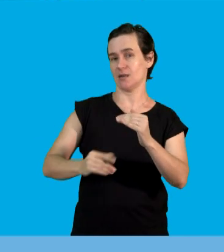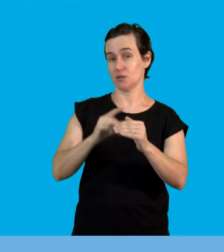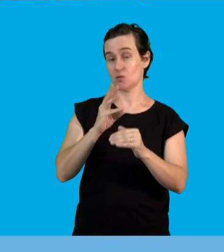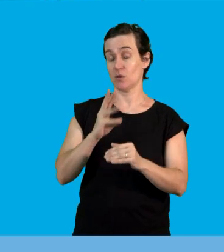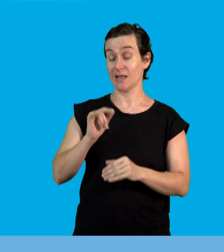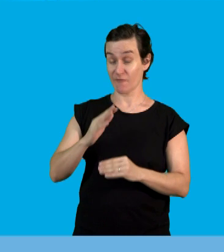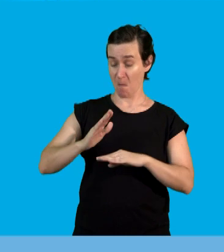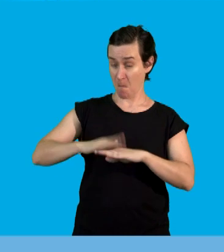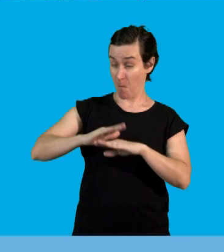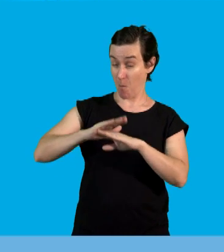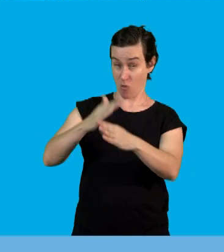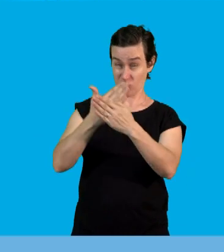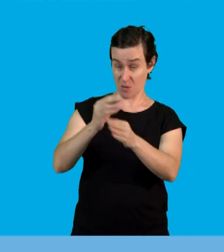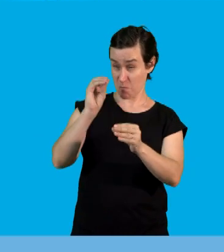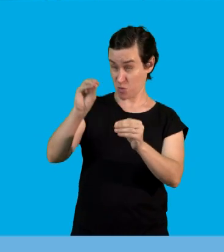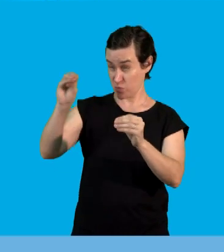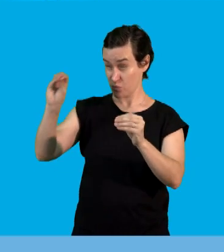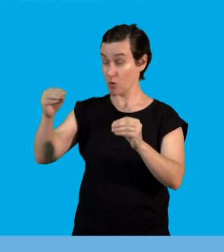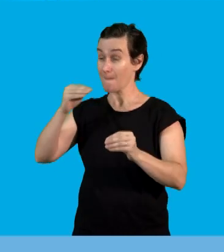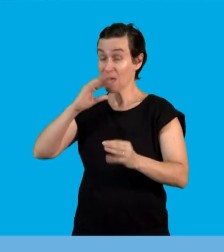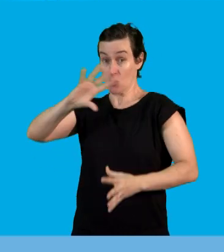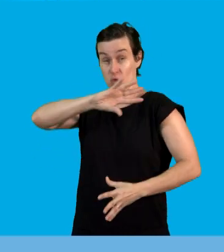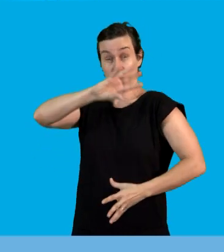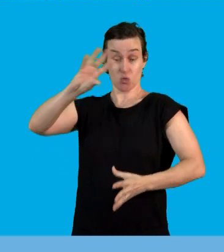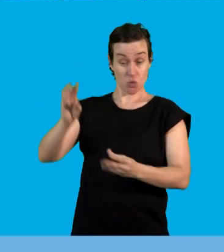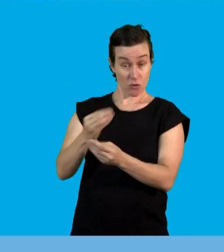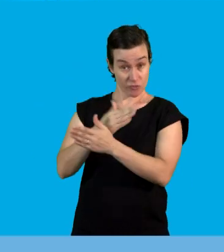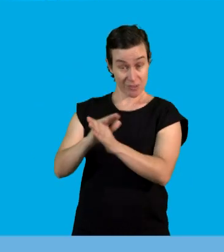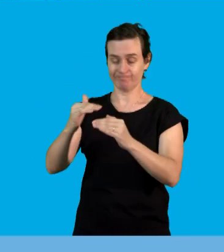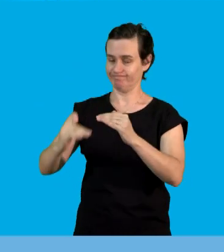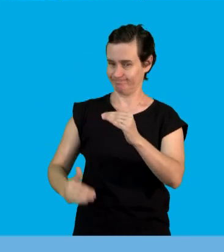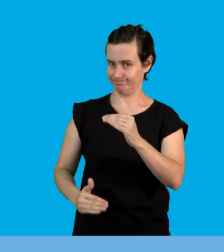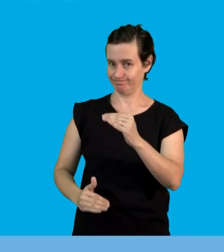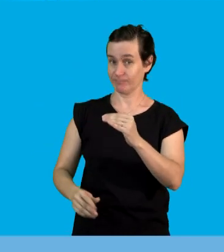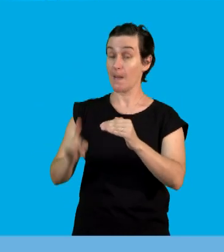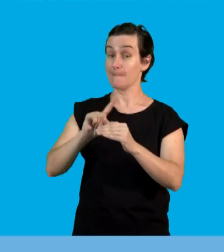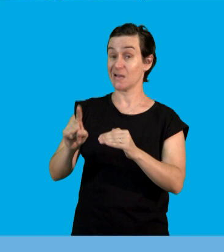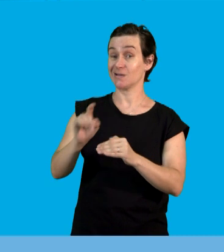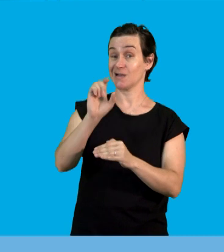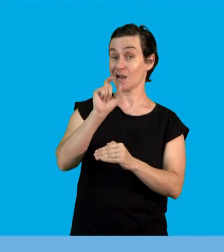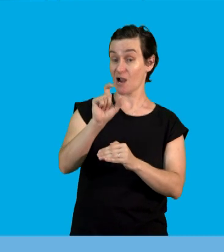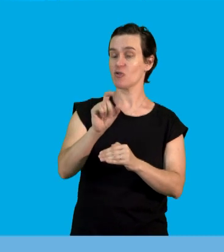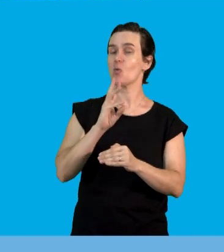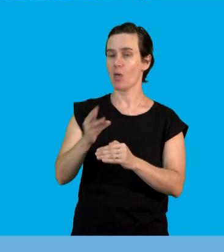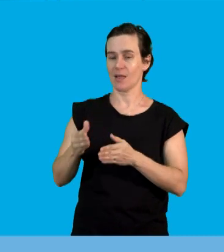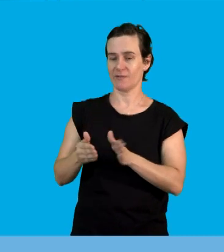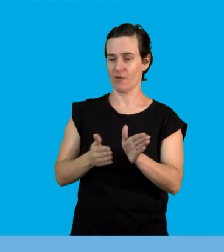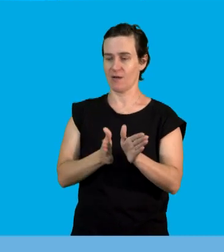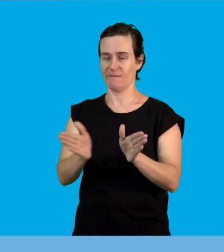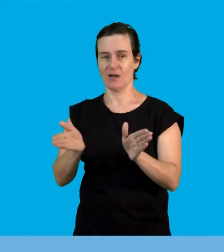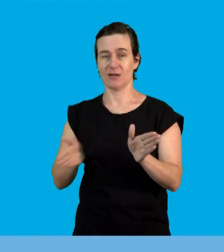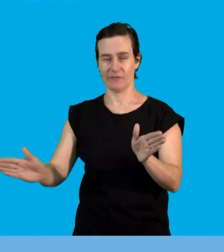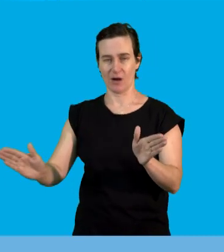resistors we add in parallel, the resistance of the circuit decreases, but then the current is going to divide. And remember, when it